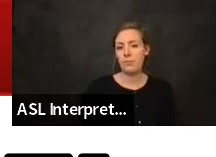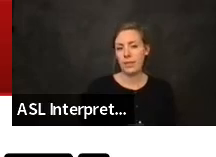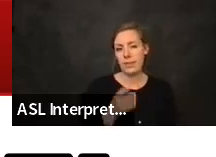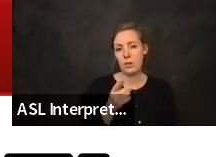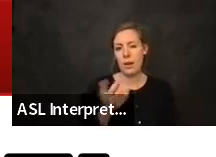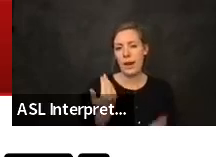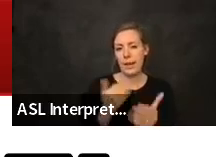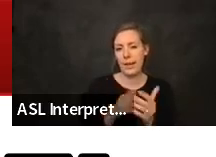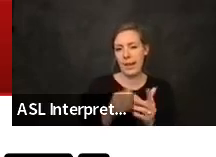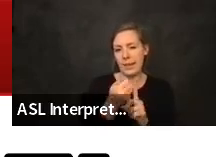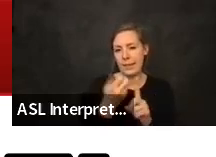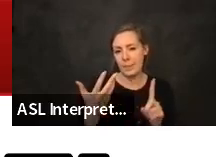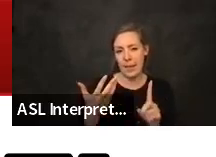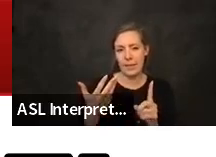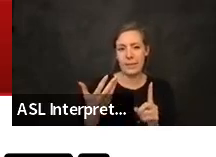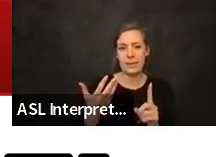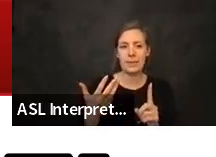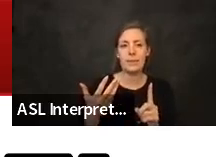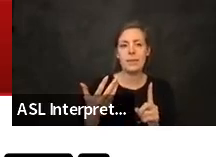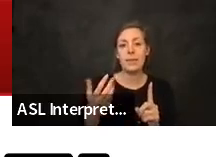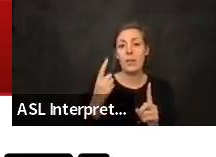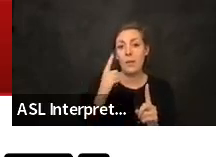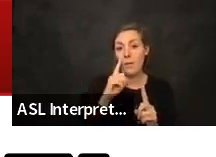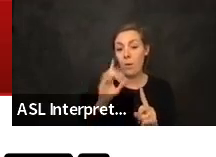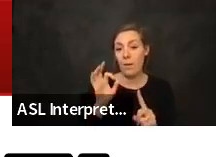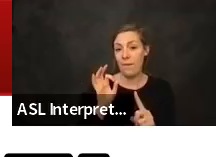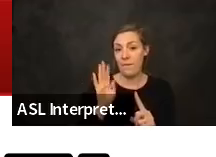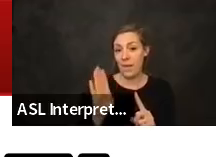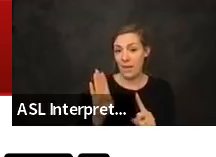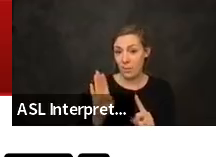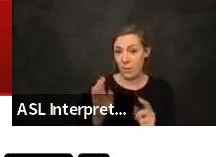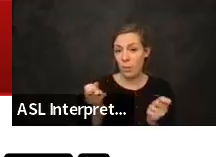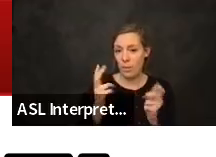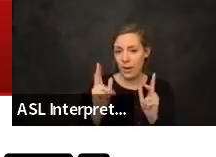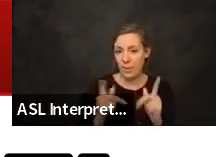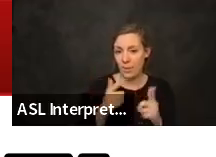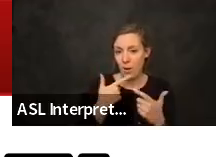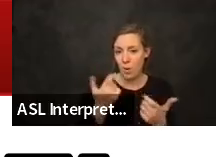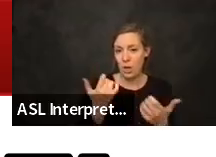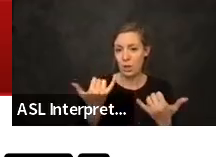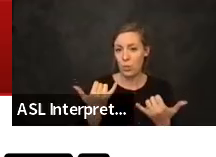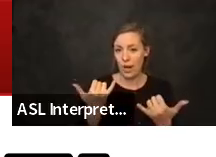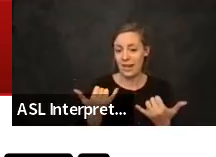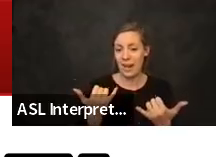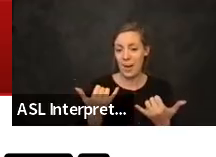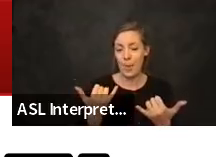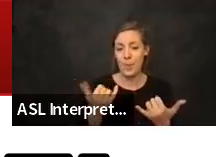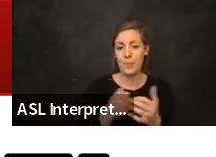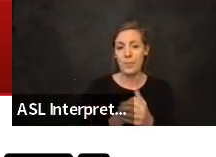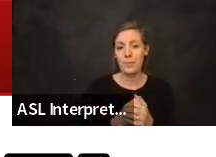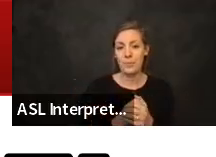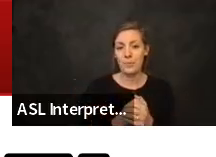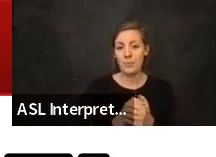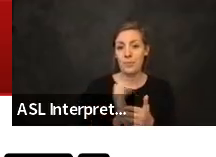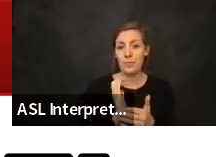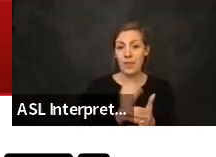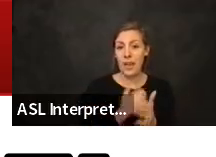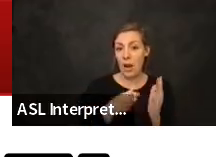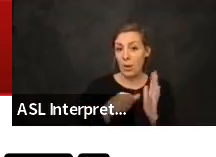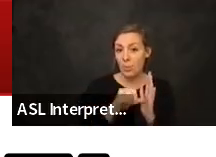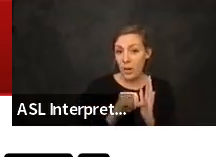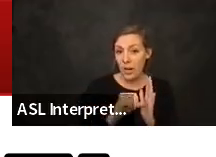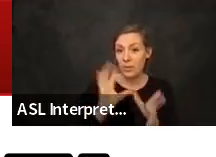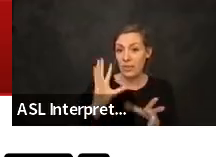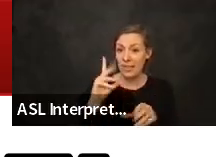just one of our digital platforms, that of Facebook, where many of you are watching this right now, where our impressions and engagements